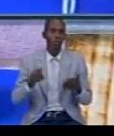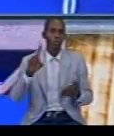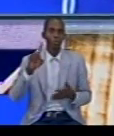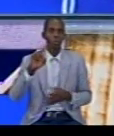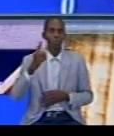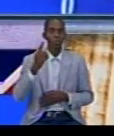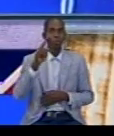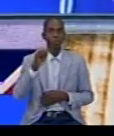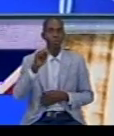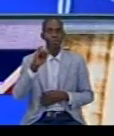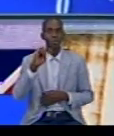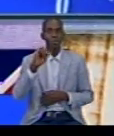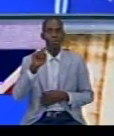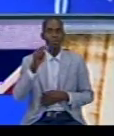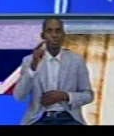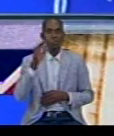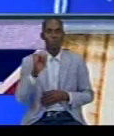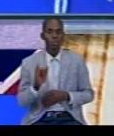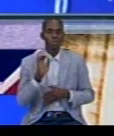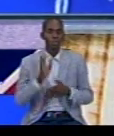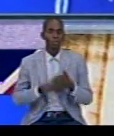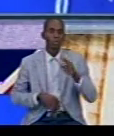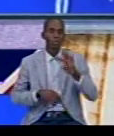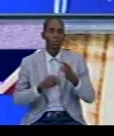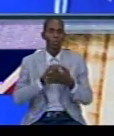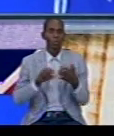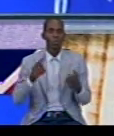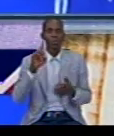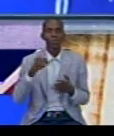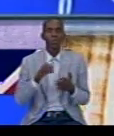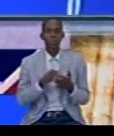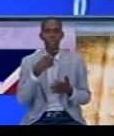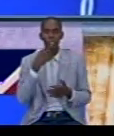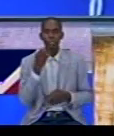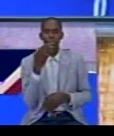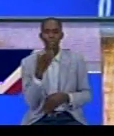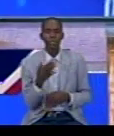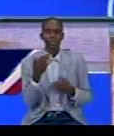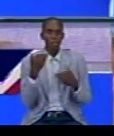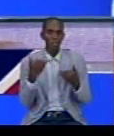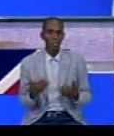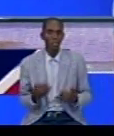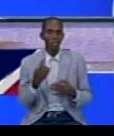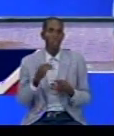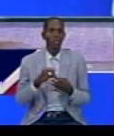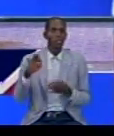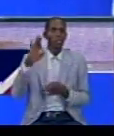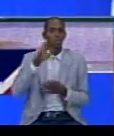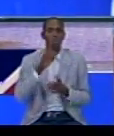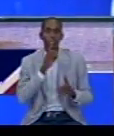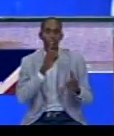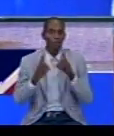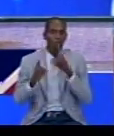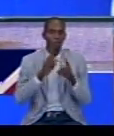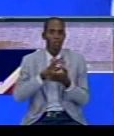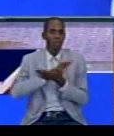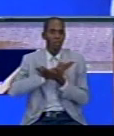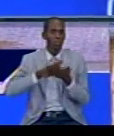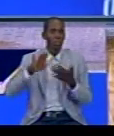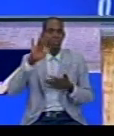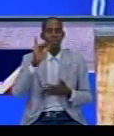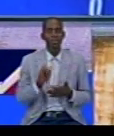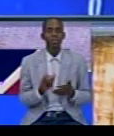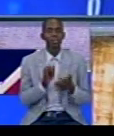Timothy chapter 4, reading from verse 1. It says, now the Spirit speaketh expressly that